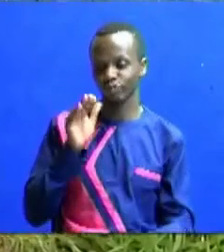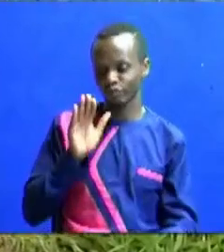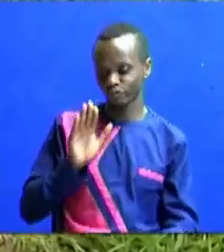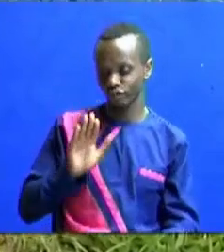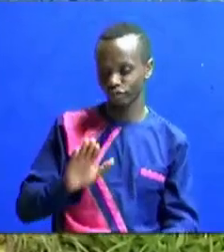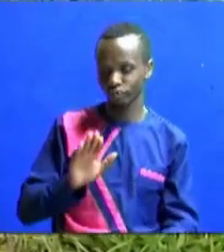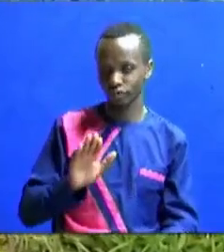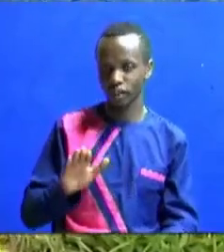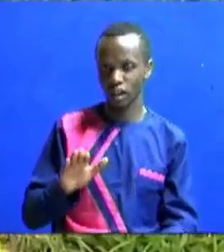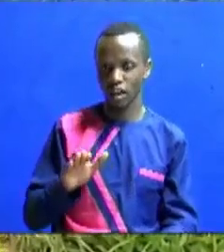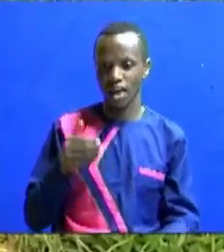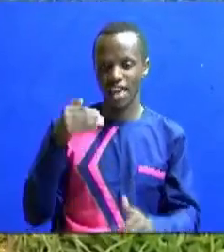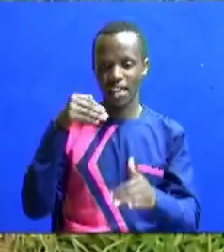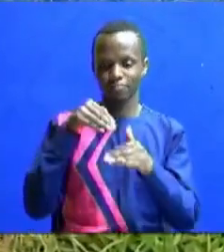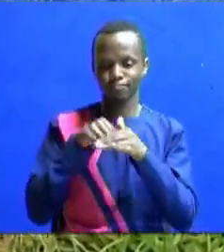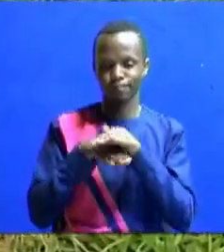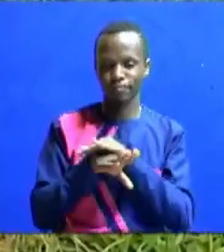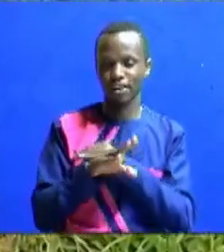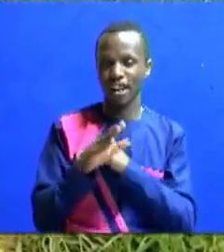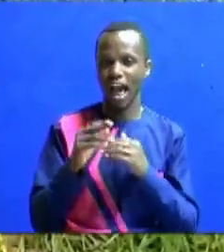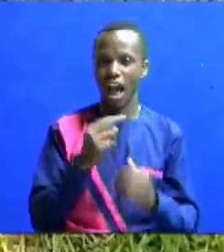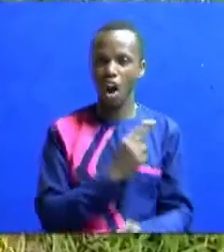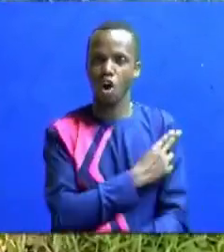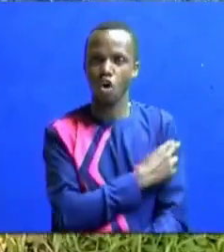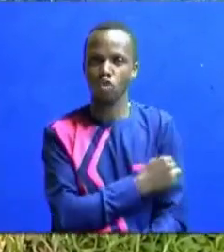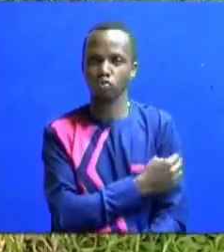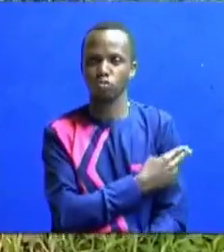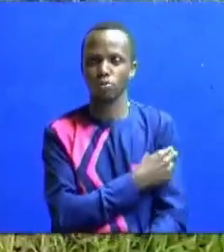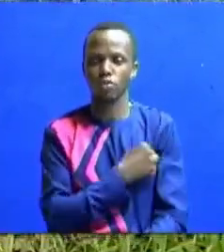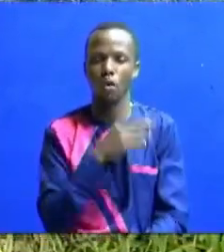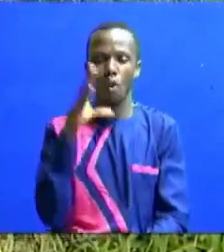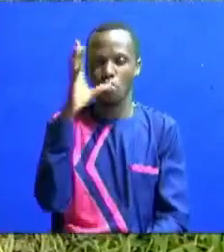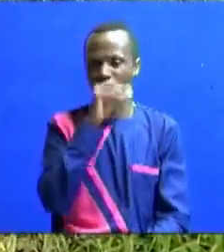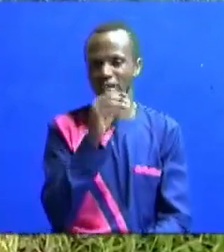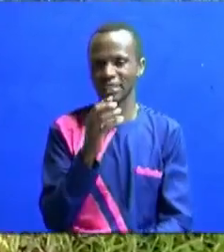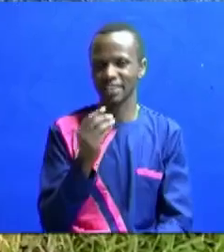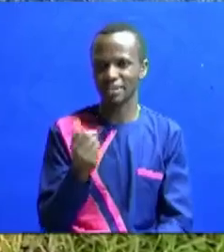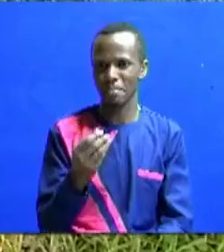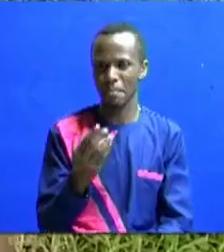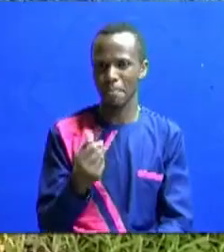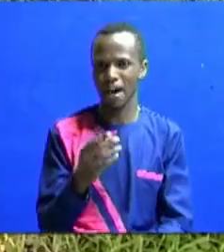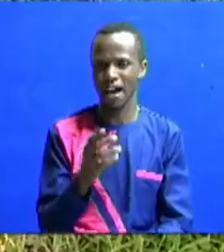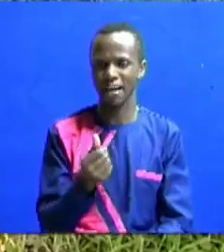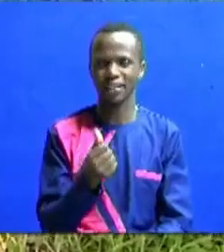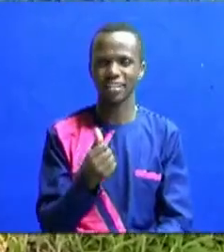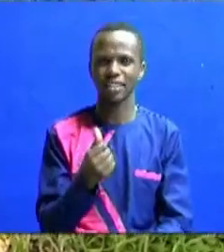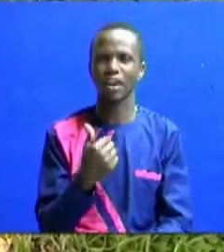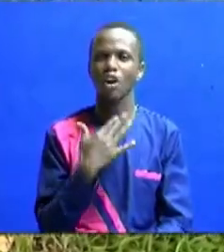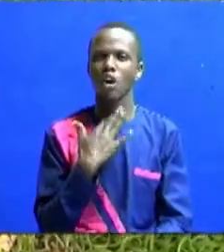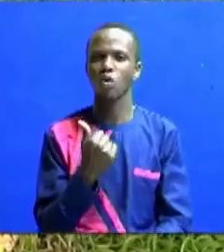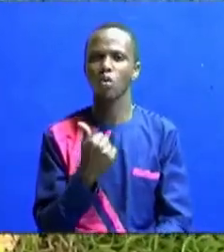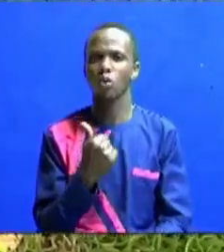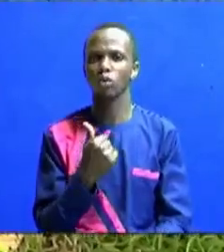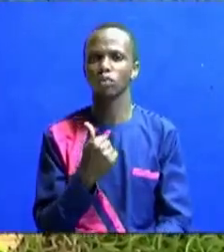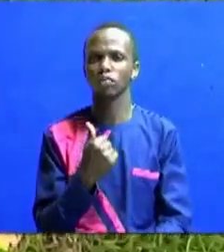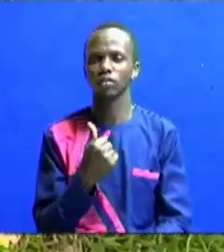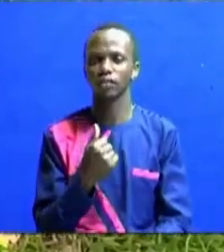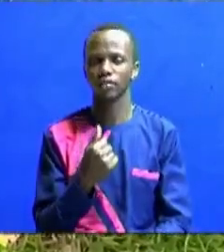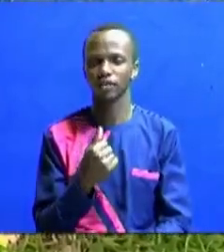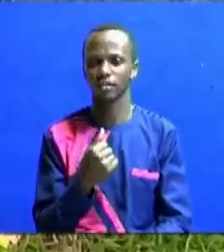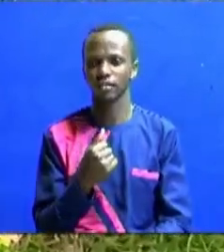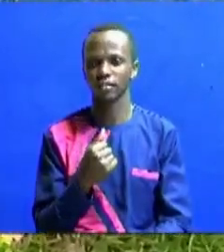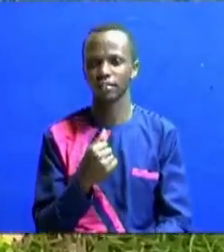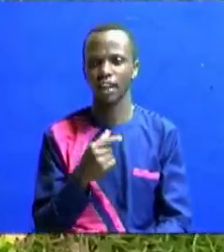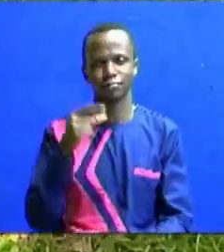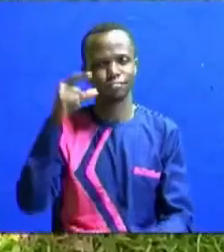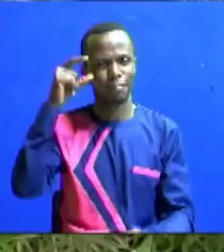nimetembea na yeye hospitali, nikakosa pesa walikuwa nataka nimpeleke kwa picha. Hata pesa ya